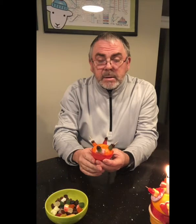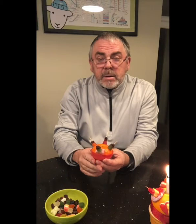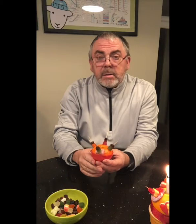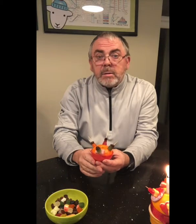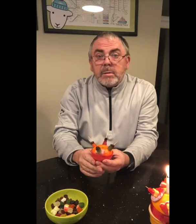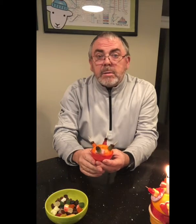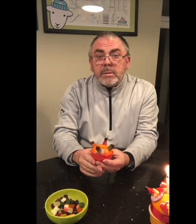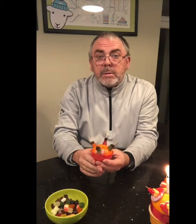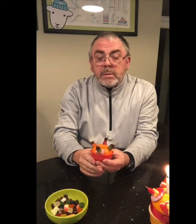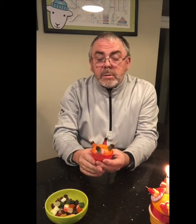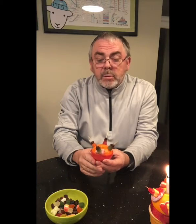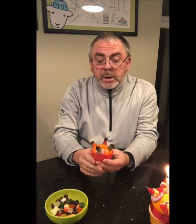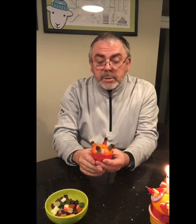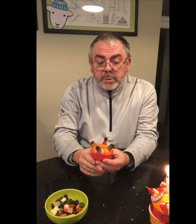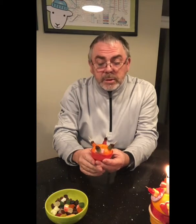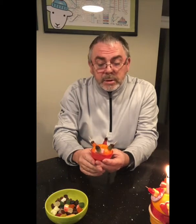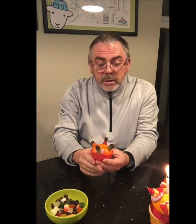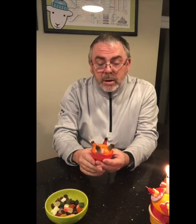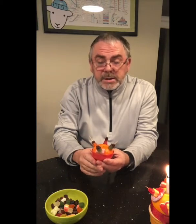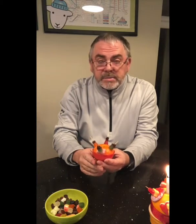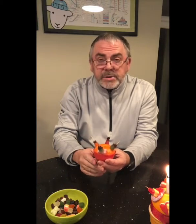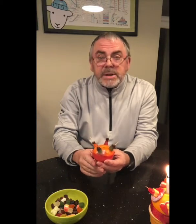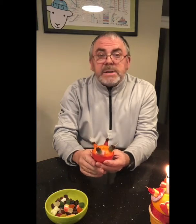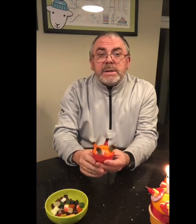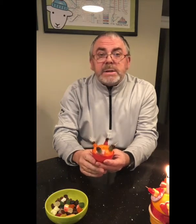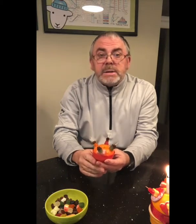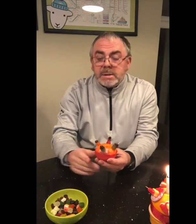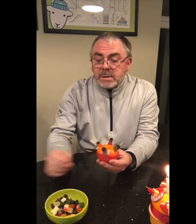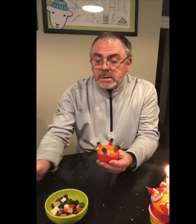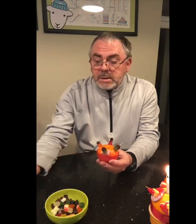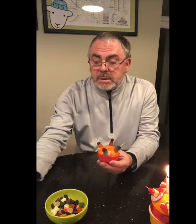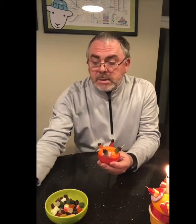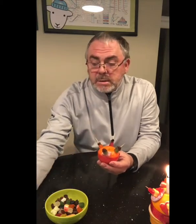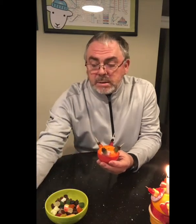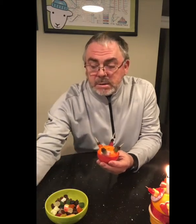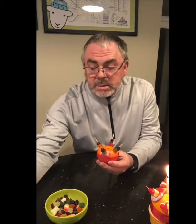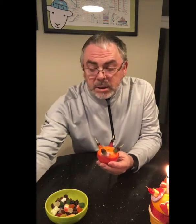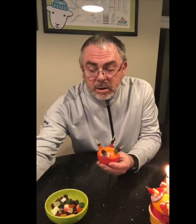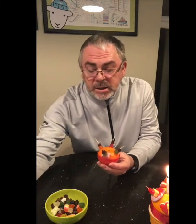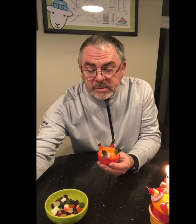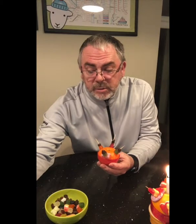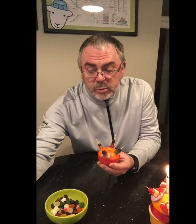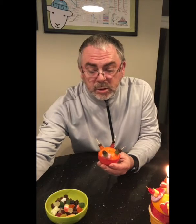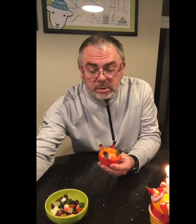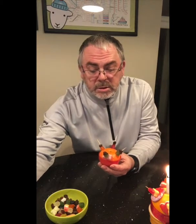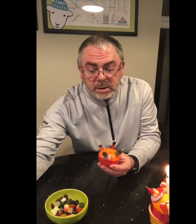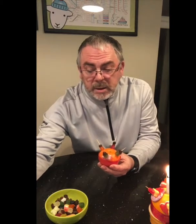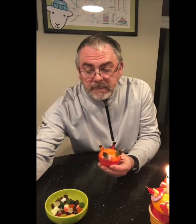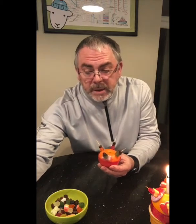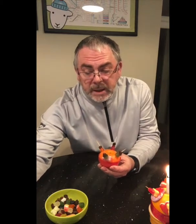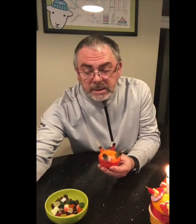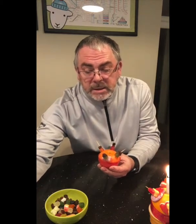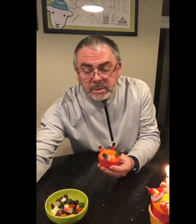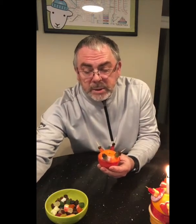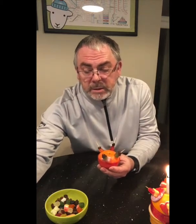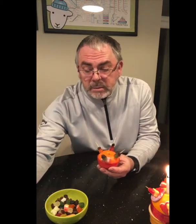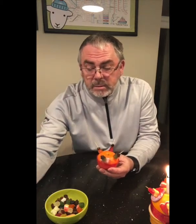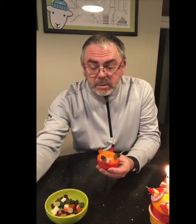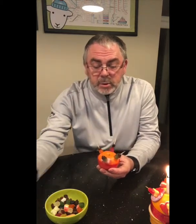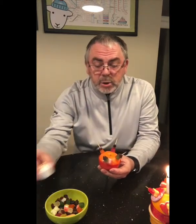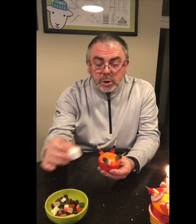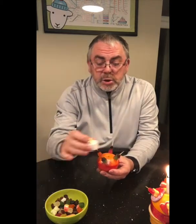then we're going to put the light of Jesus, the light of the world, into the